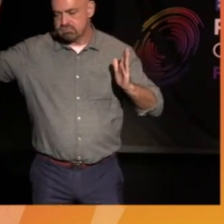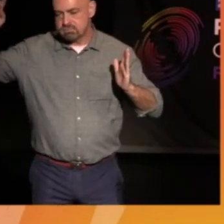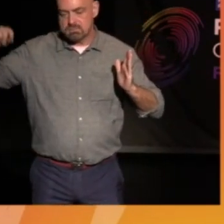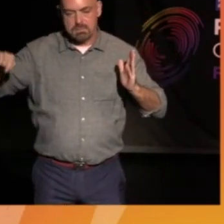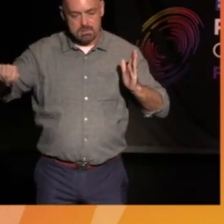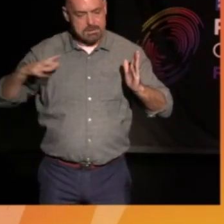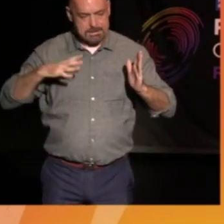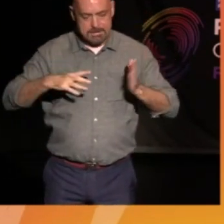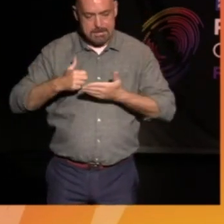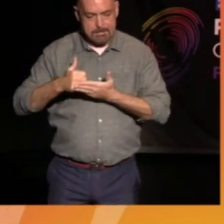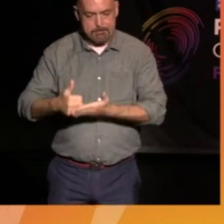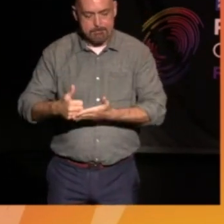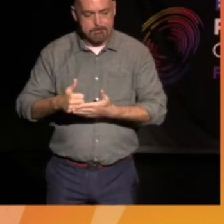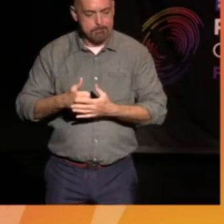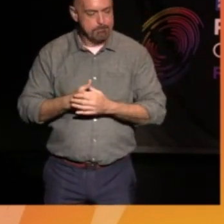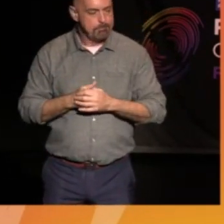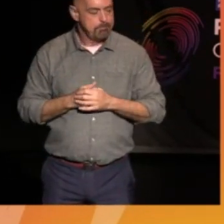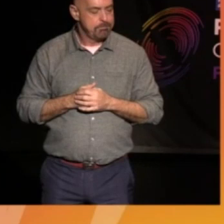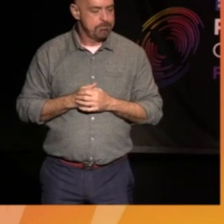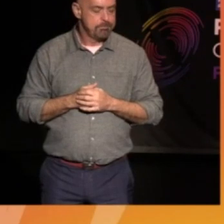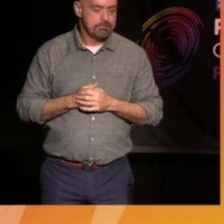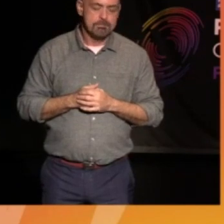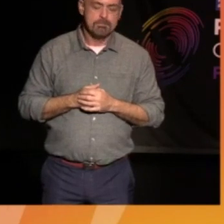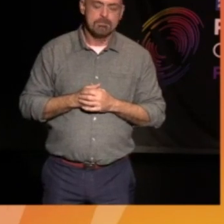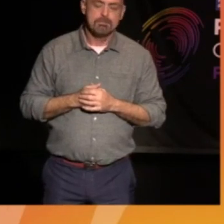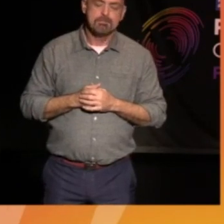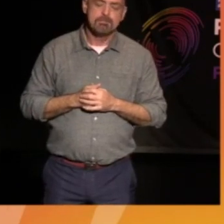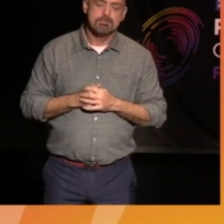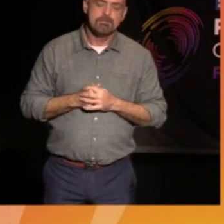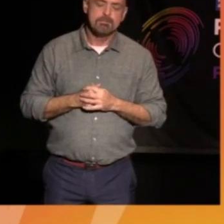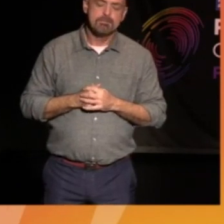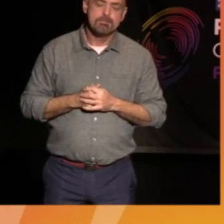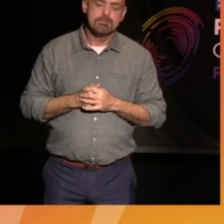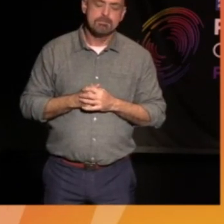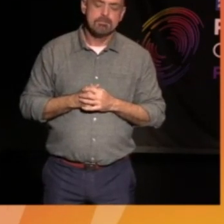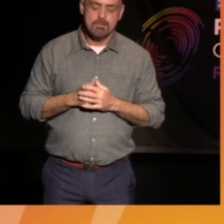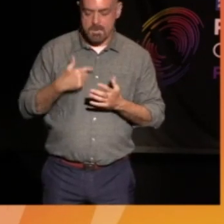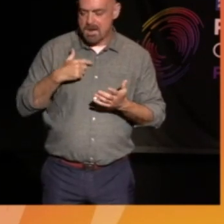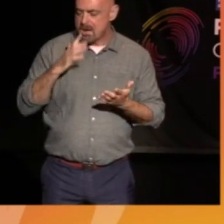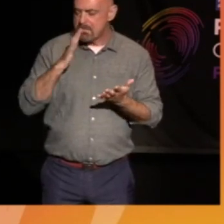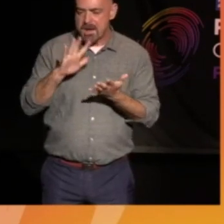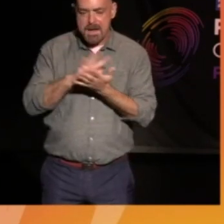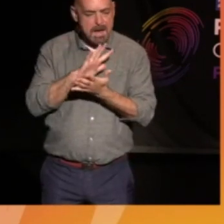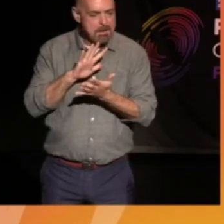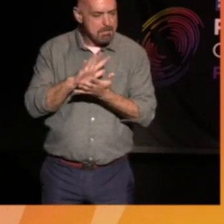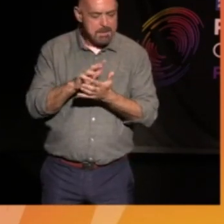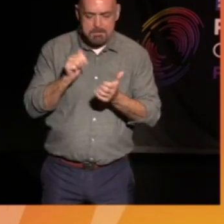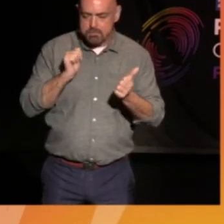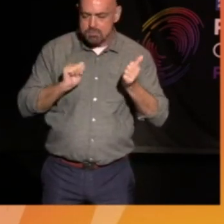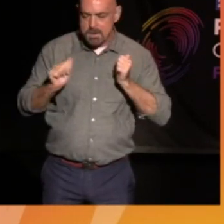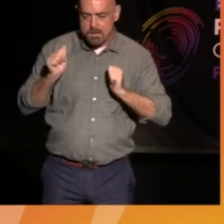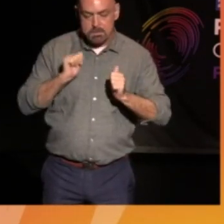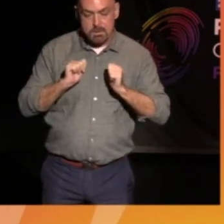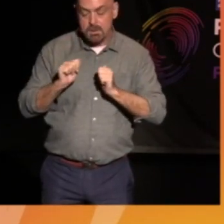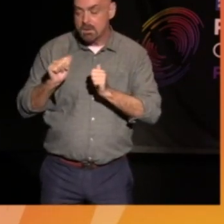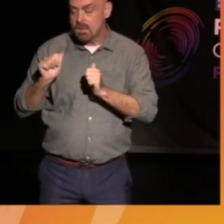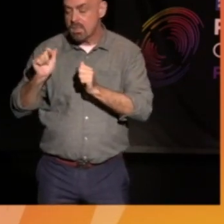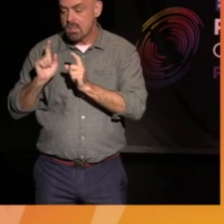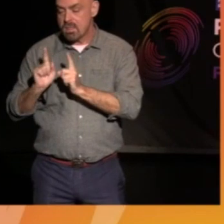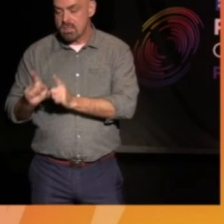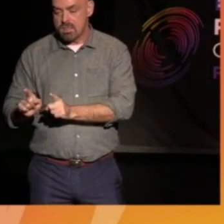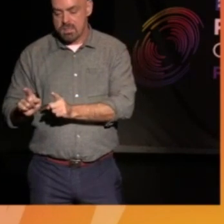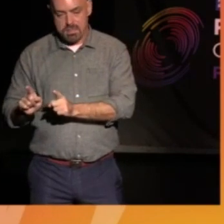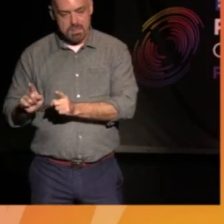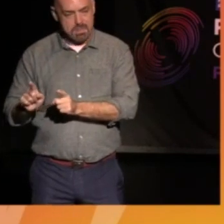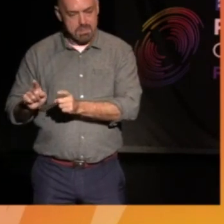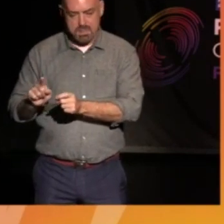rug. And I am happy and proud to say that since that